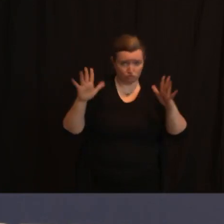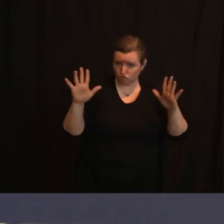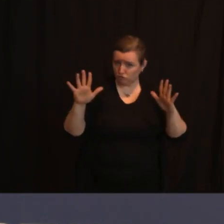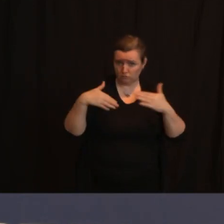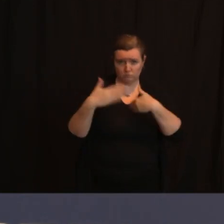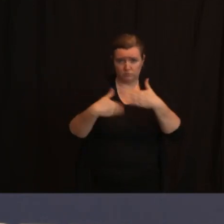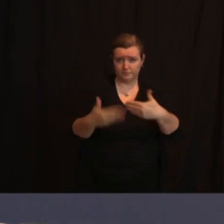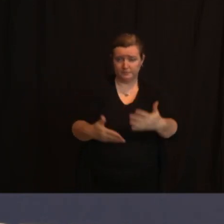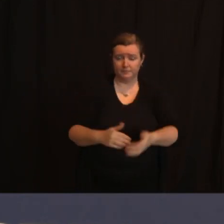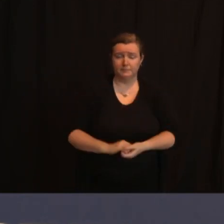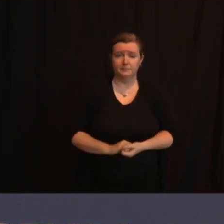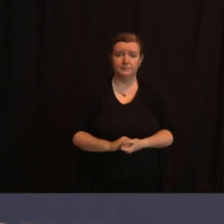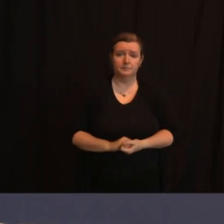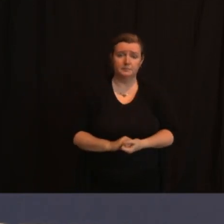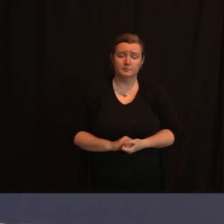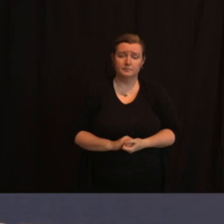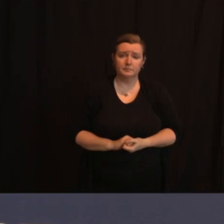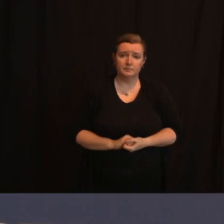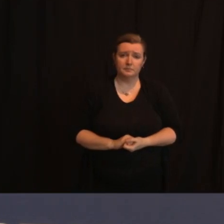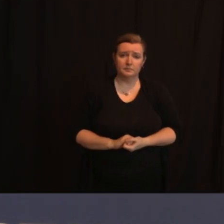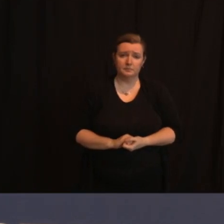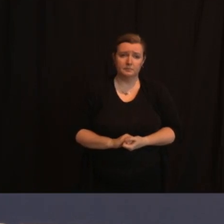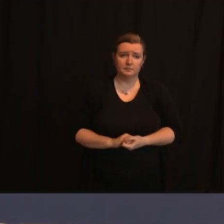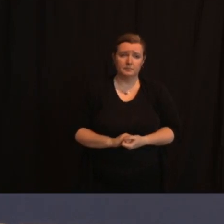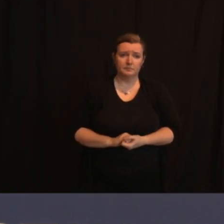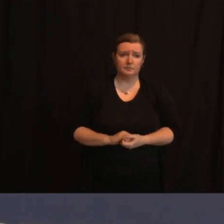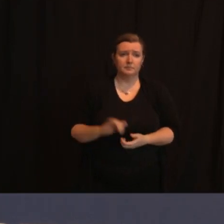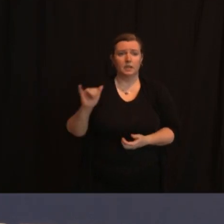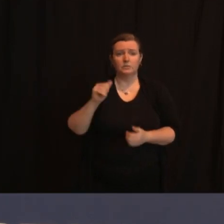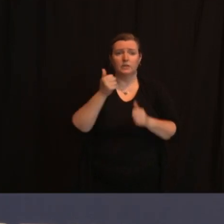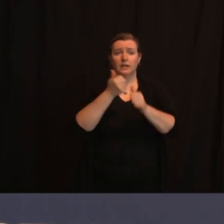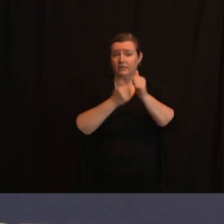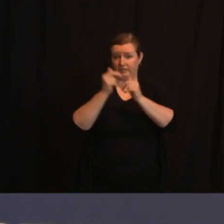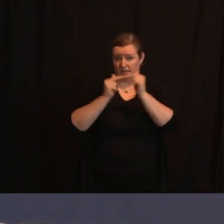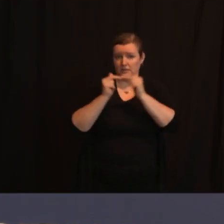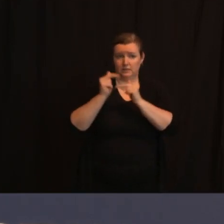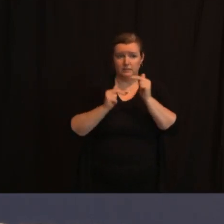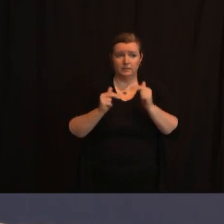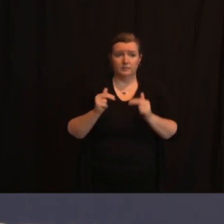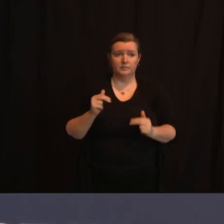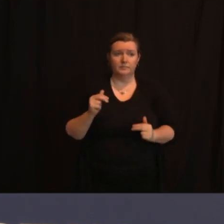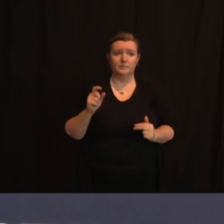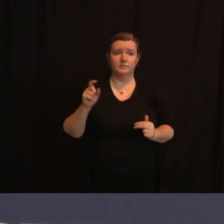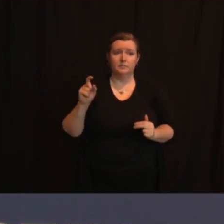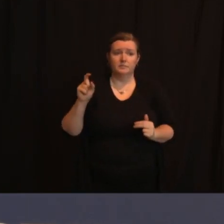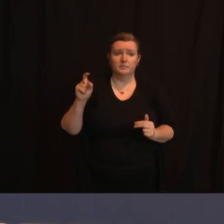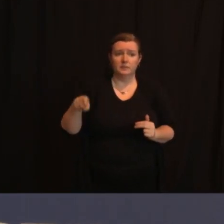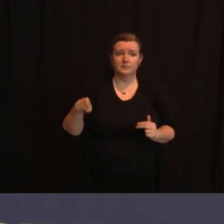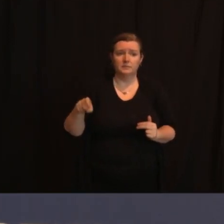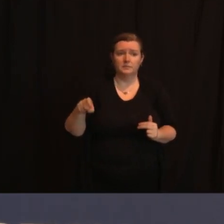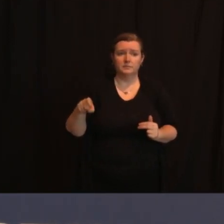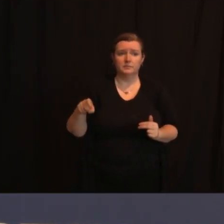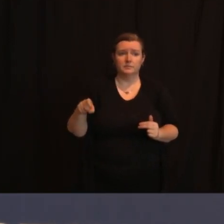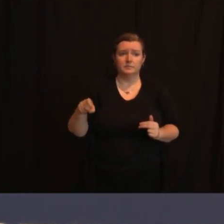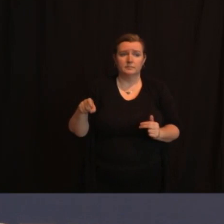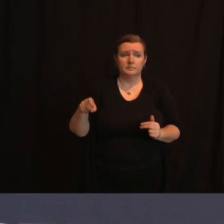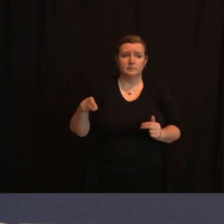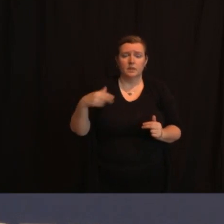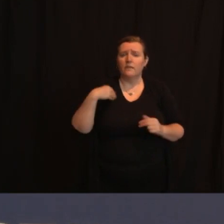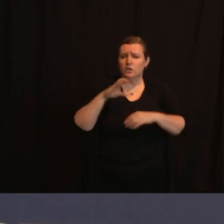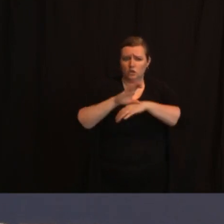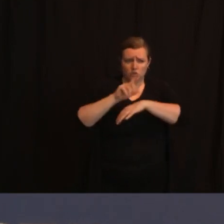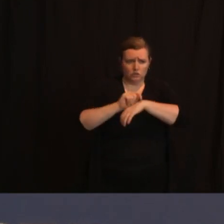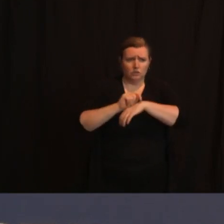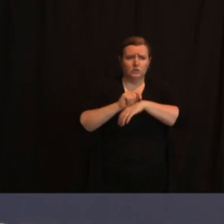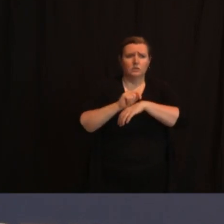The second thing was for every facility to have, as I recall, consulting infection preventionists.